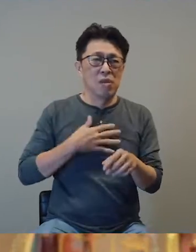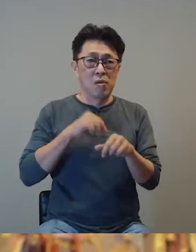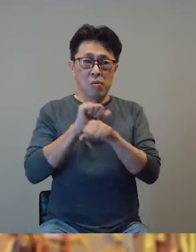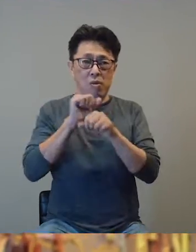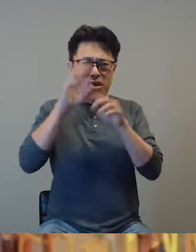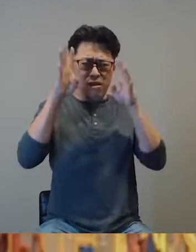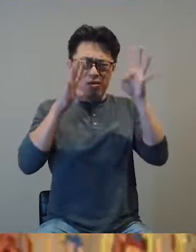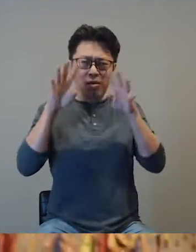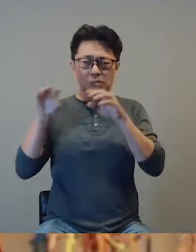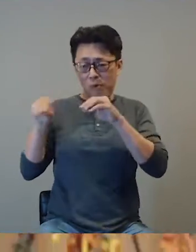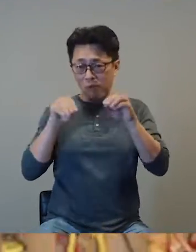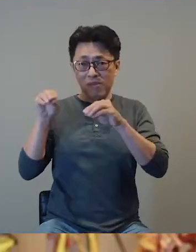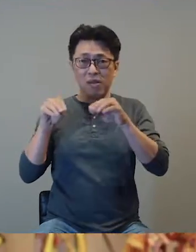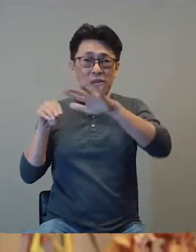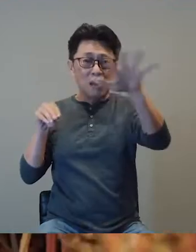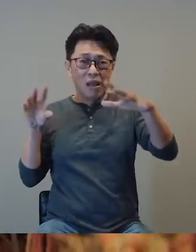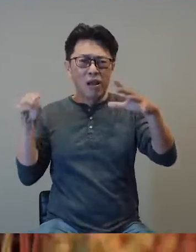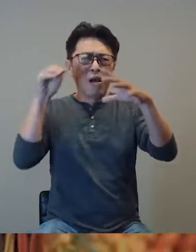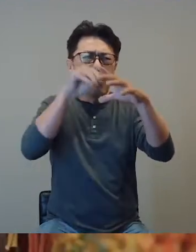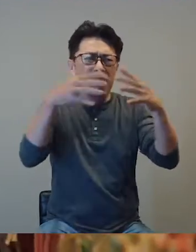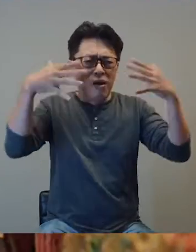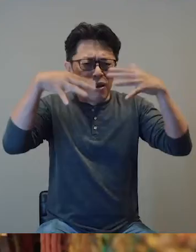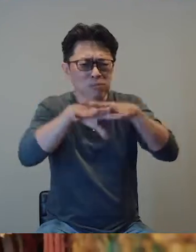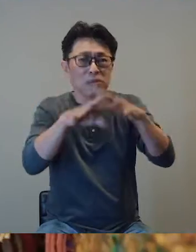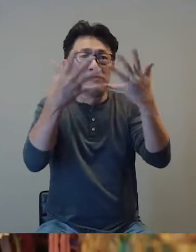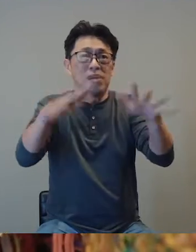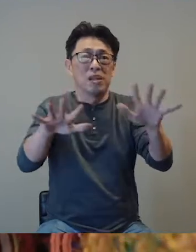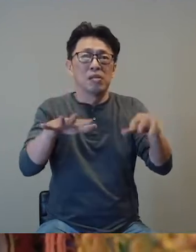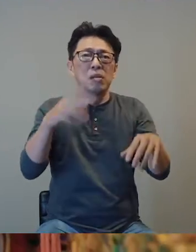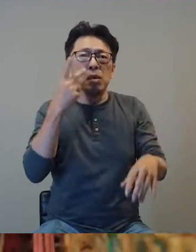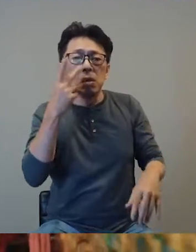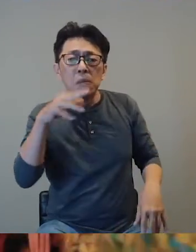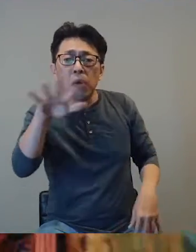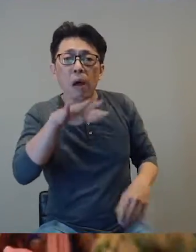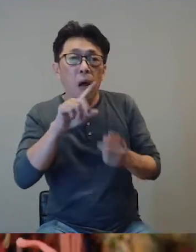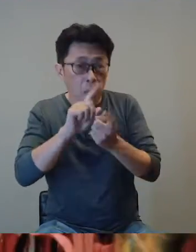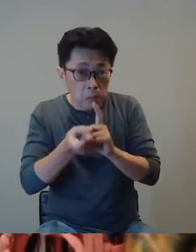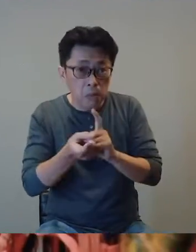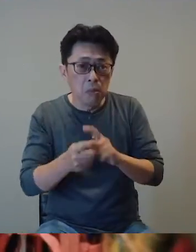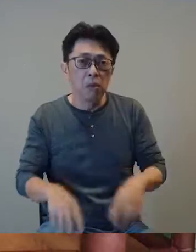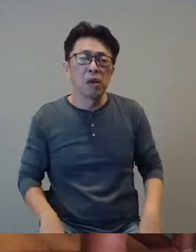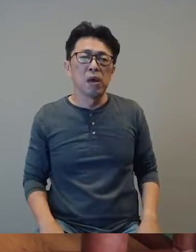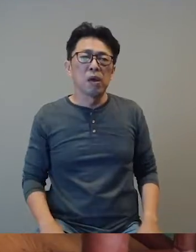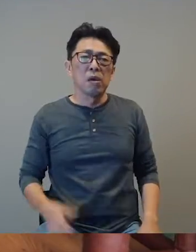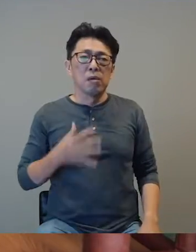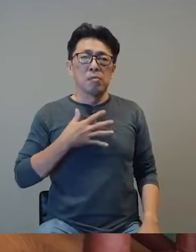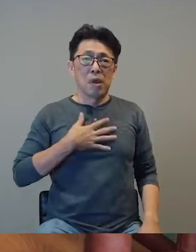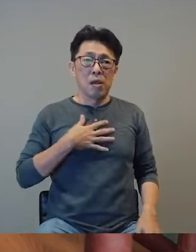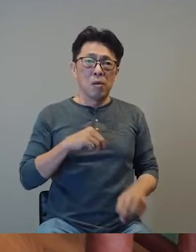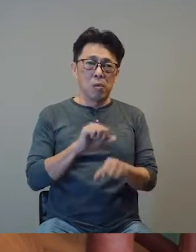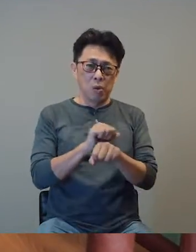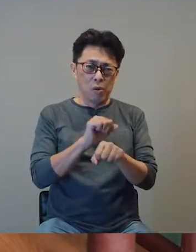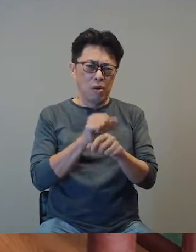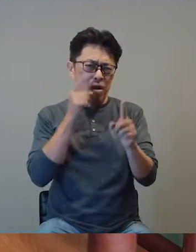and basically I'm involved in creative processes, a lot through movement and also the traces that the movement leaves